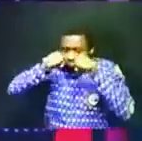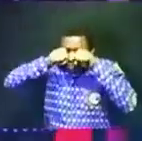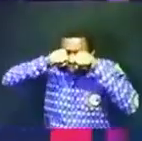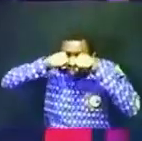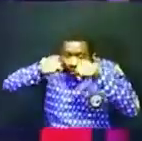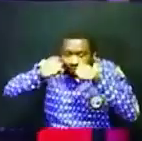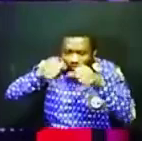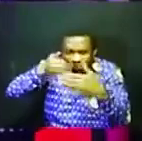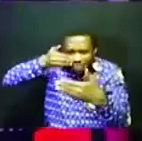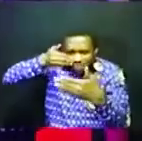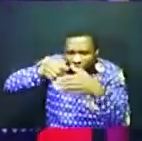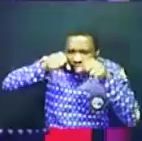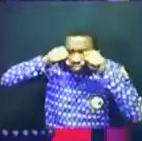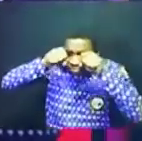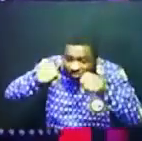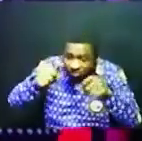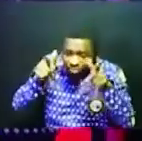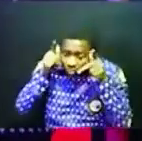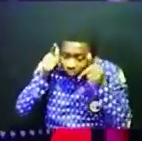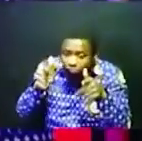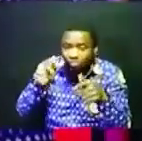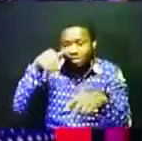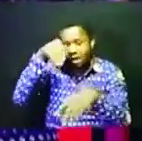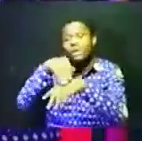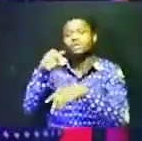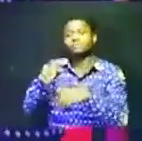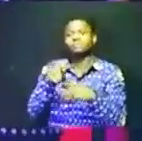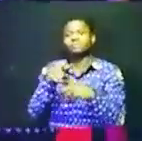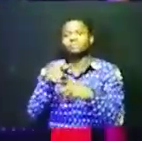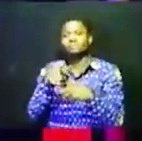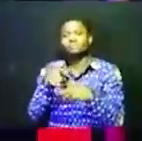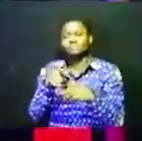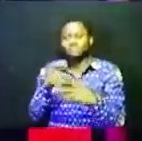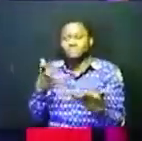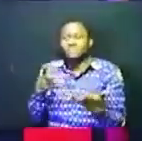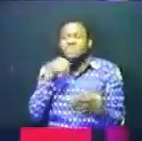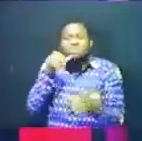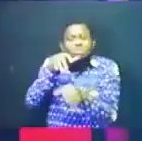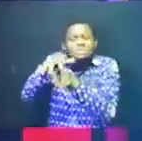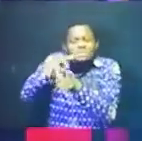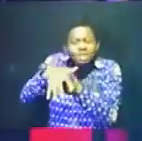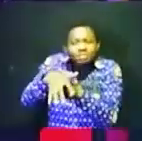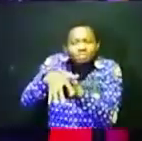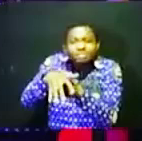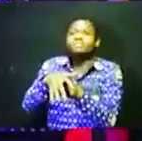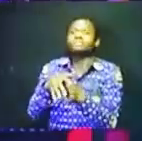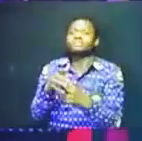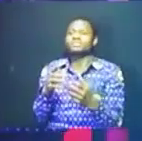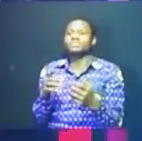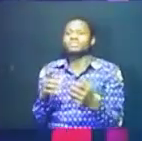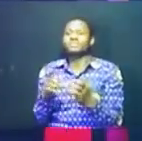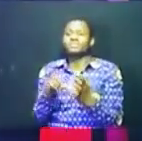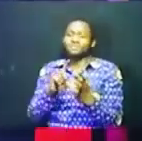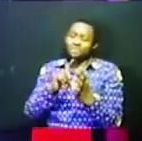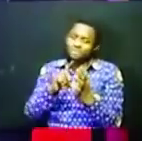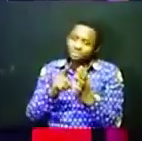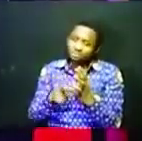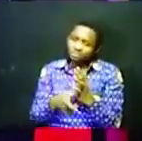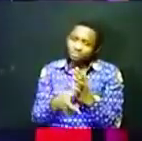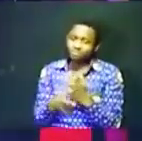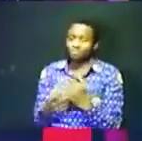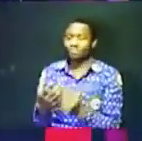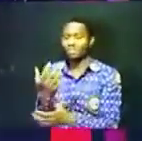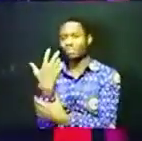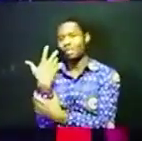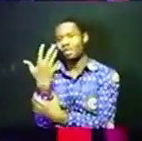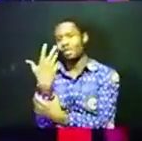got closer and looked at it. That was not enough. And our